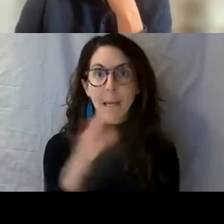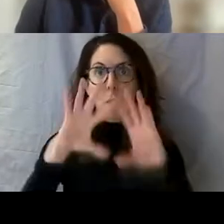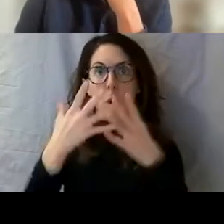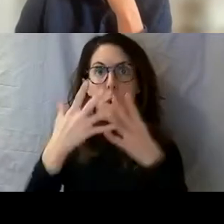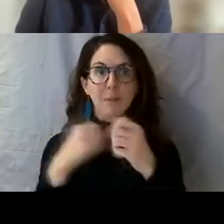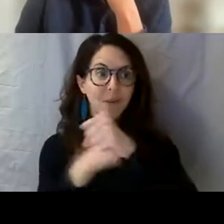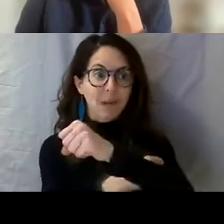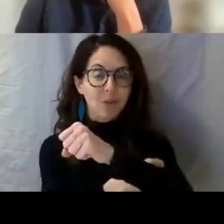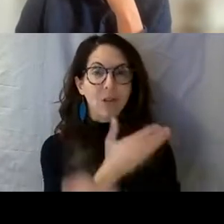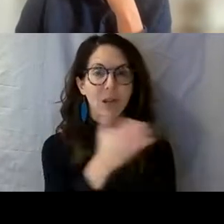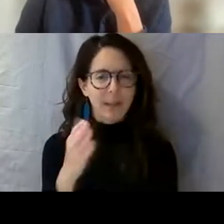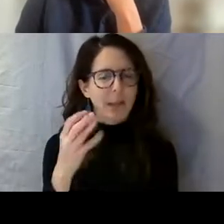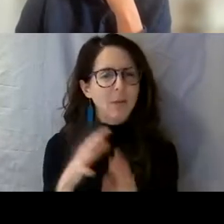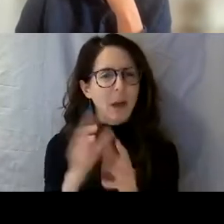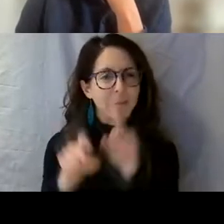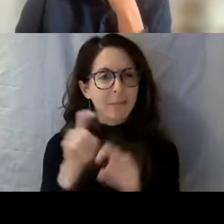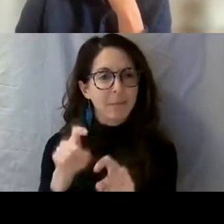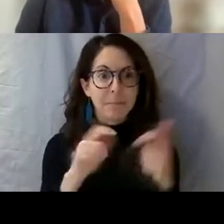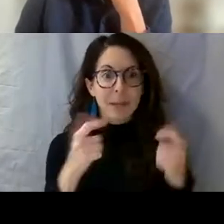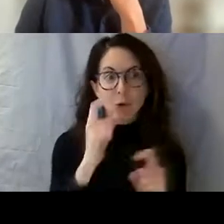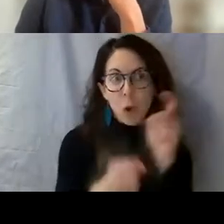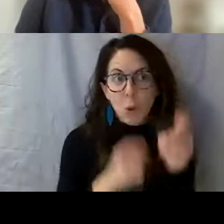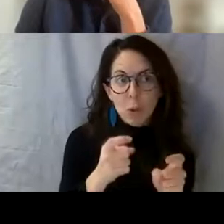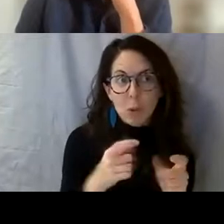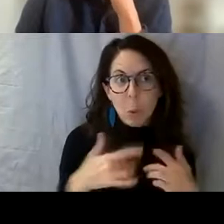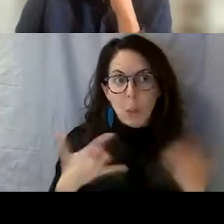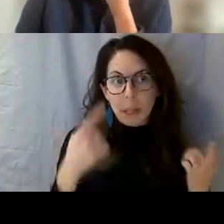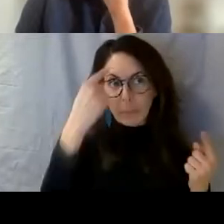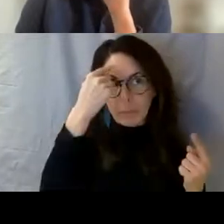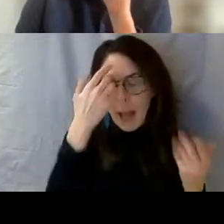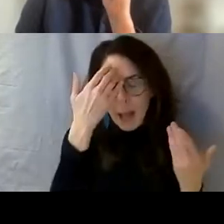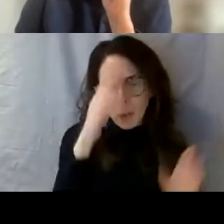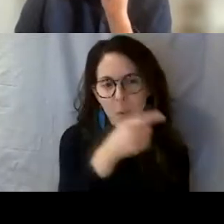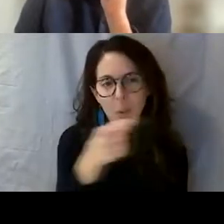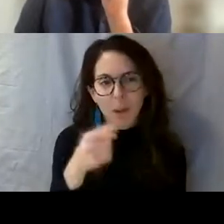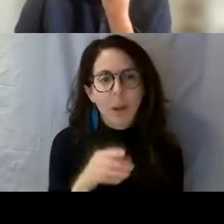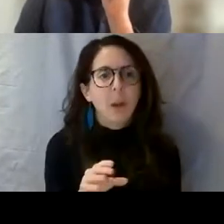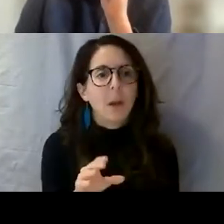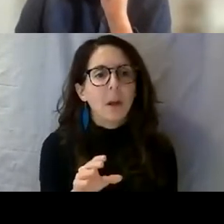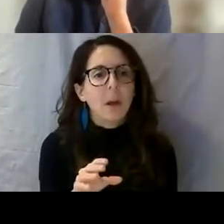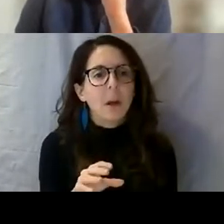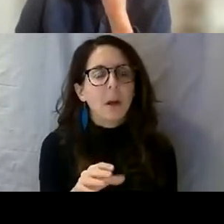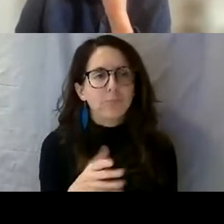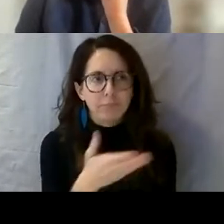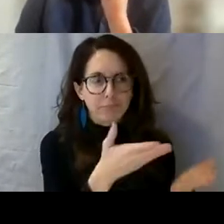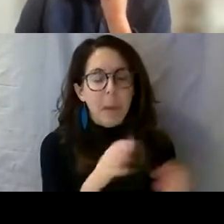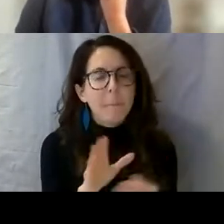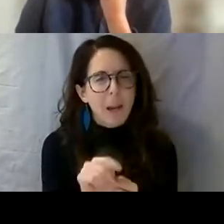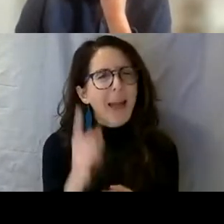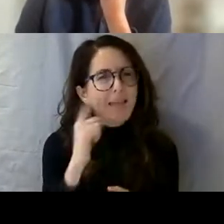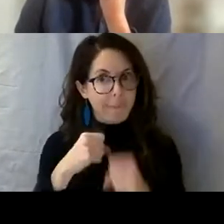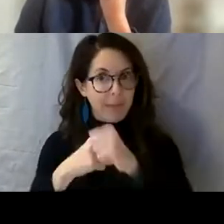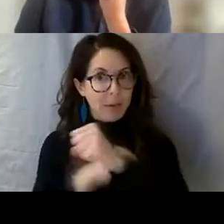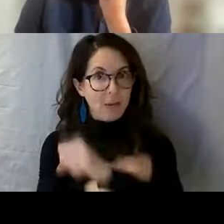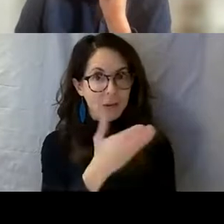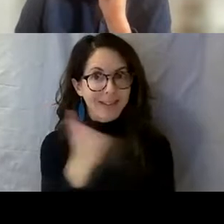about major donors and what's going through their heads, you know, as individual donors. But I certainly think that